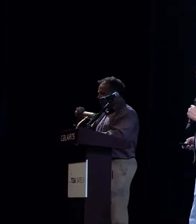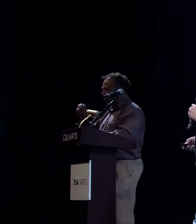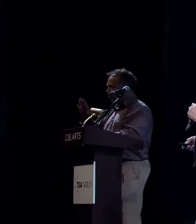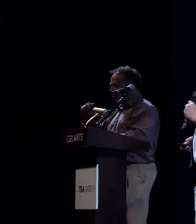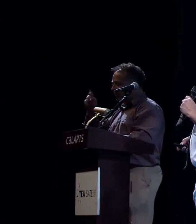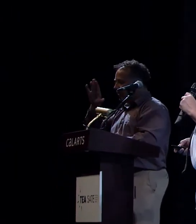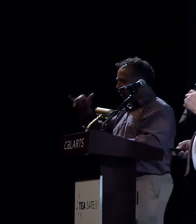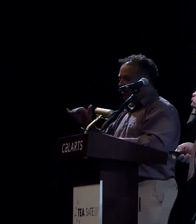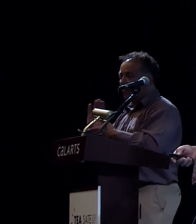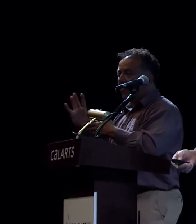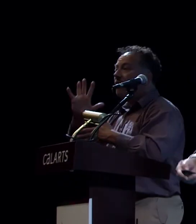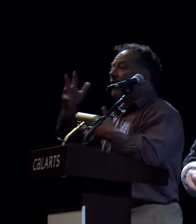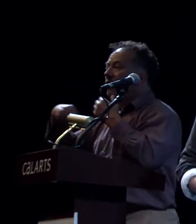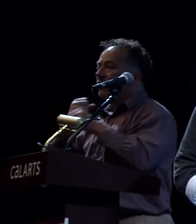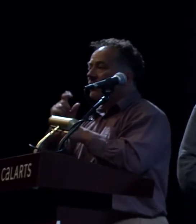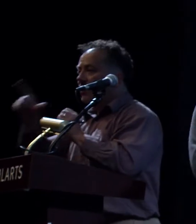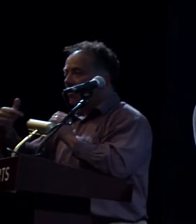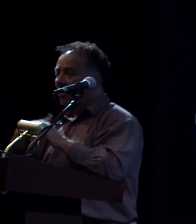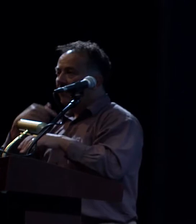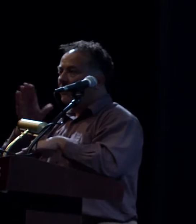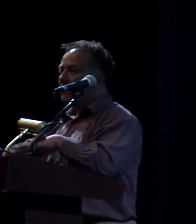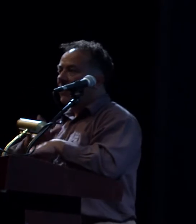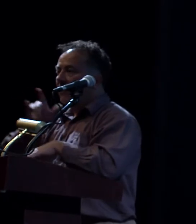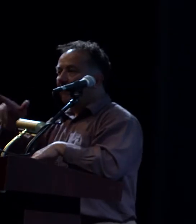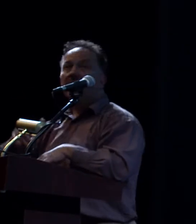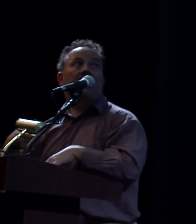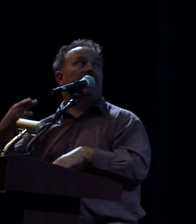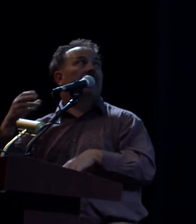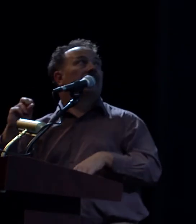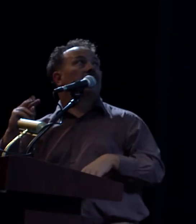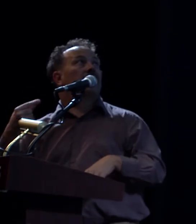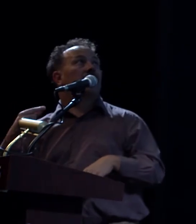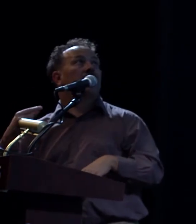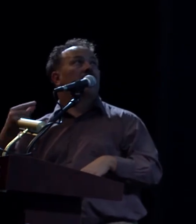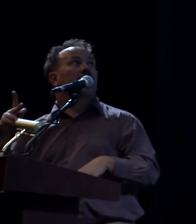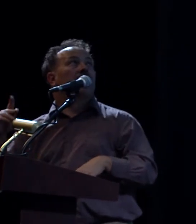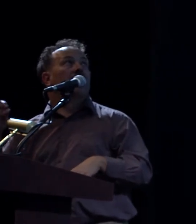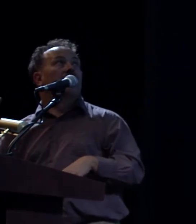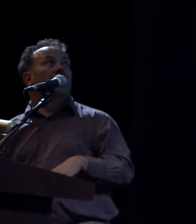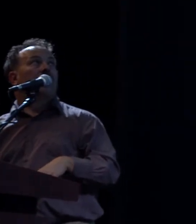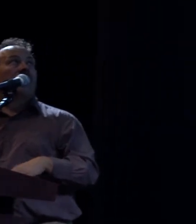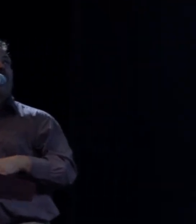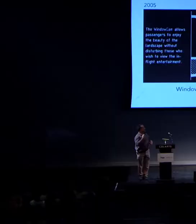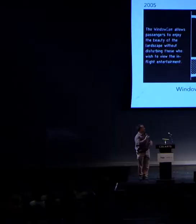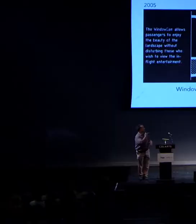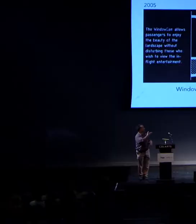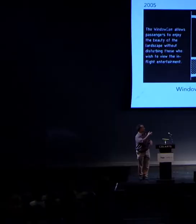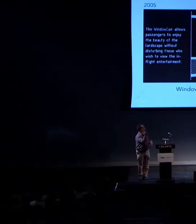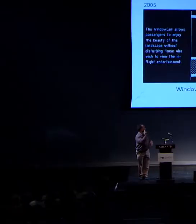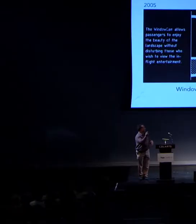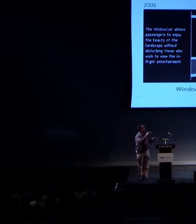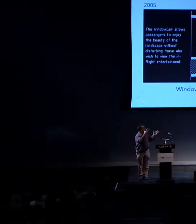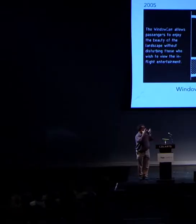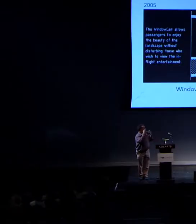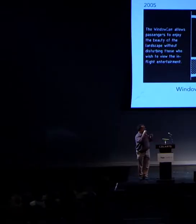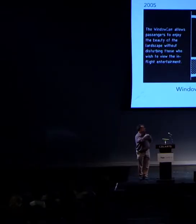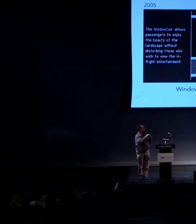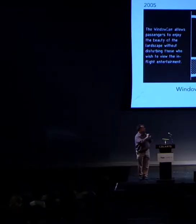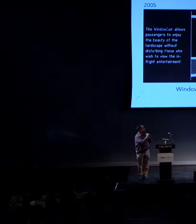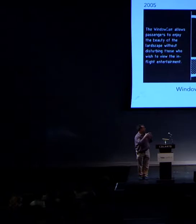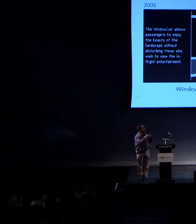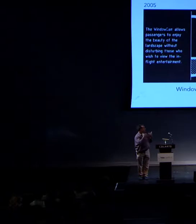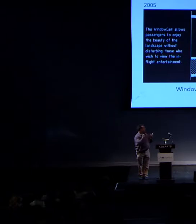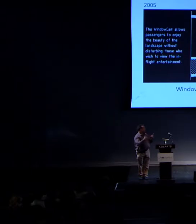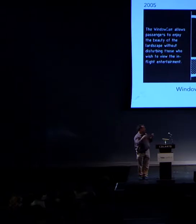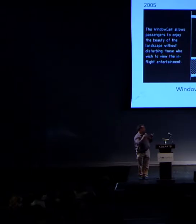Ironically, 5 years later, I was on a flight to Hong Kong, and there it is. So somebody was listening in on that room. And now it's even